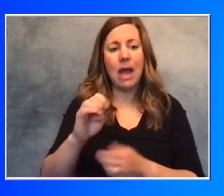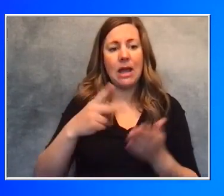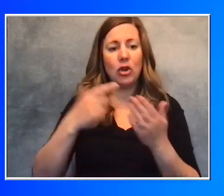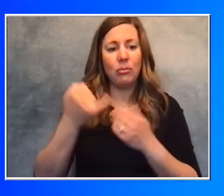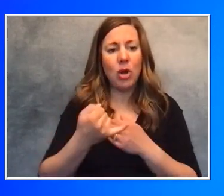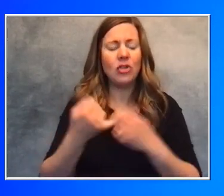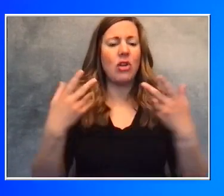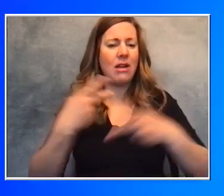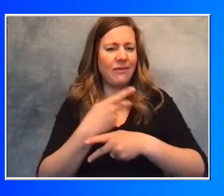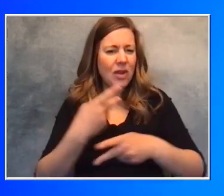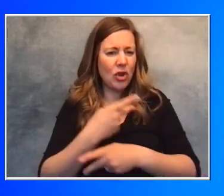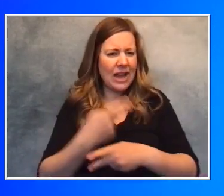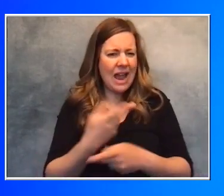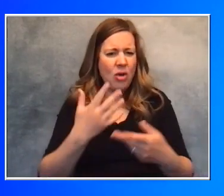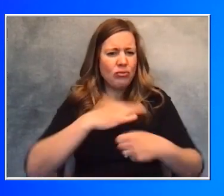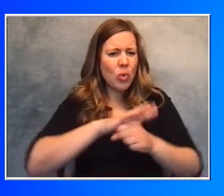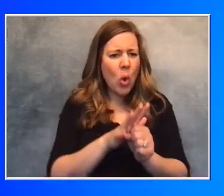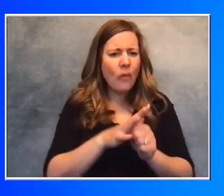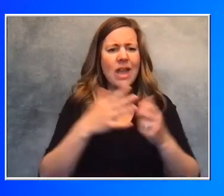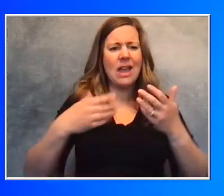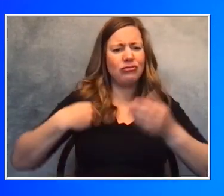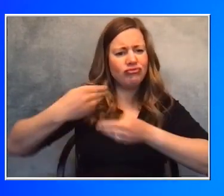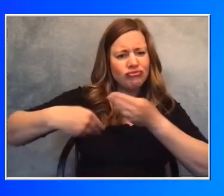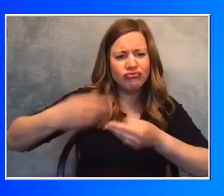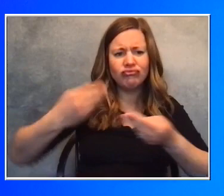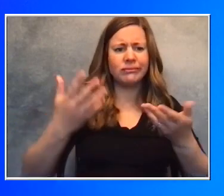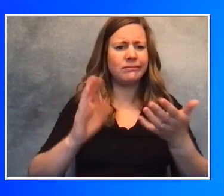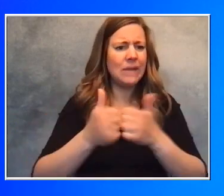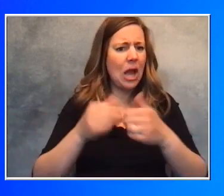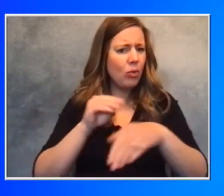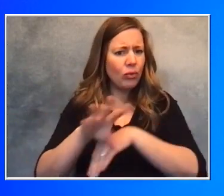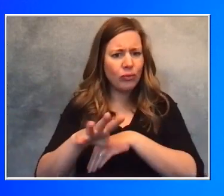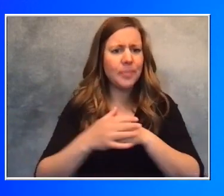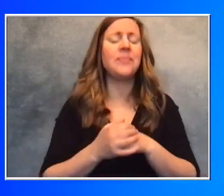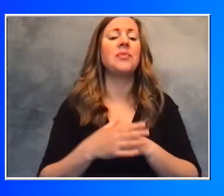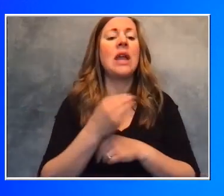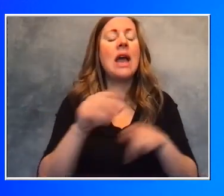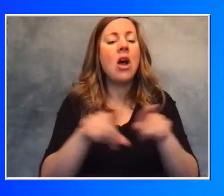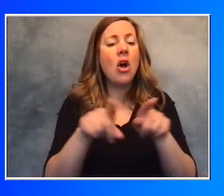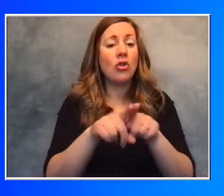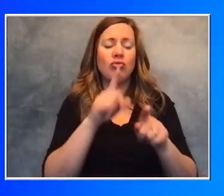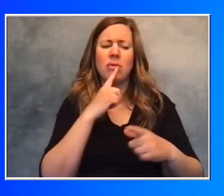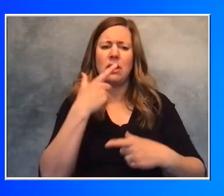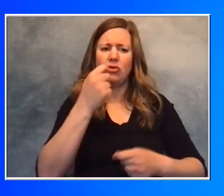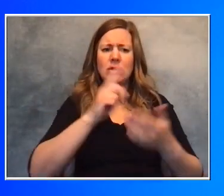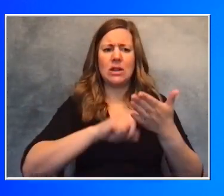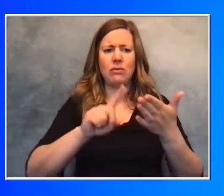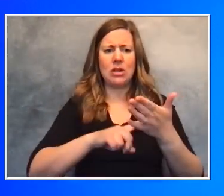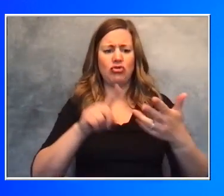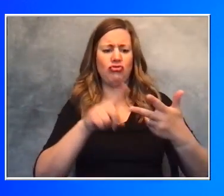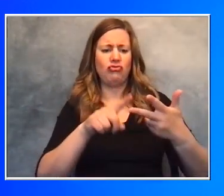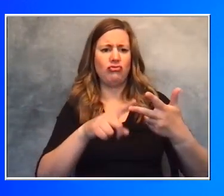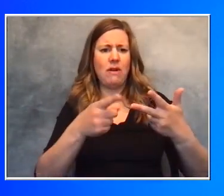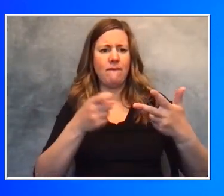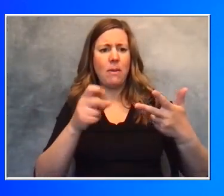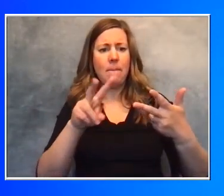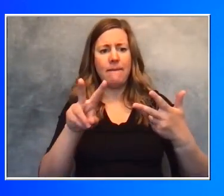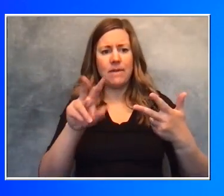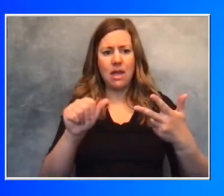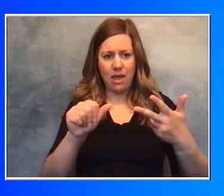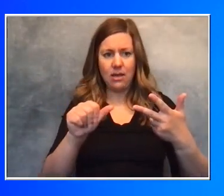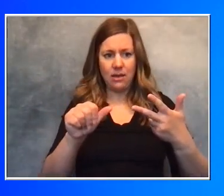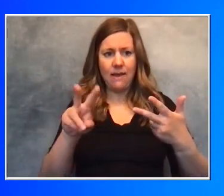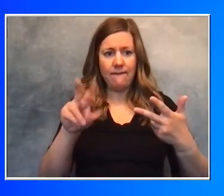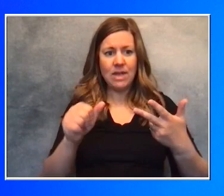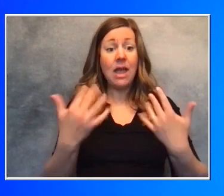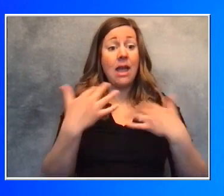epidemiology of long COVID. And then some really interesting research from the VA. Of course, the VA has an integrated health system and an